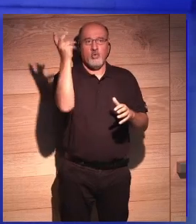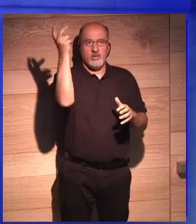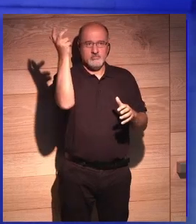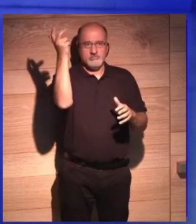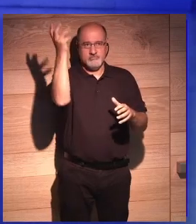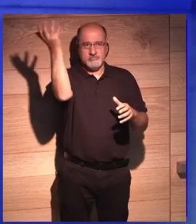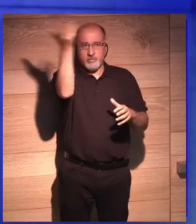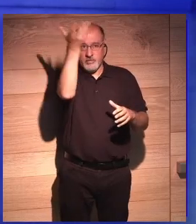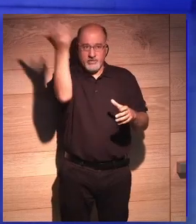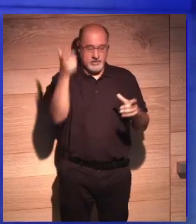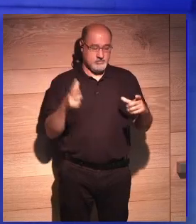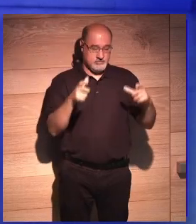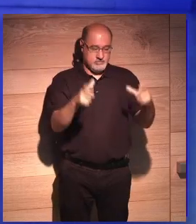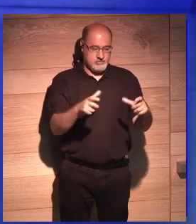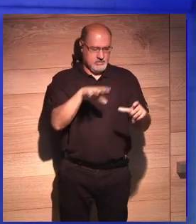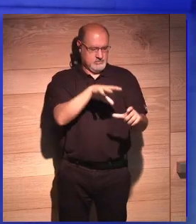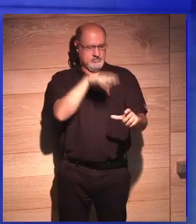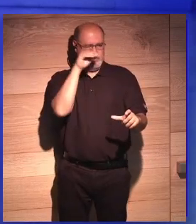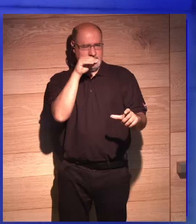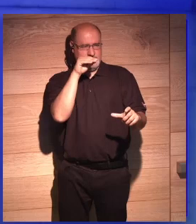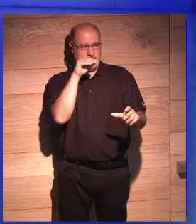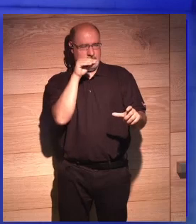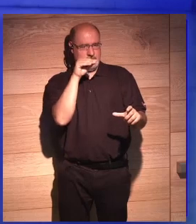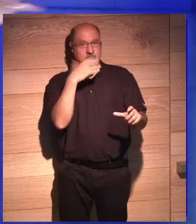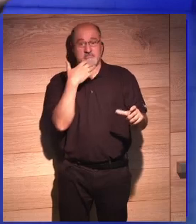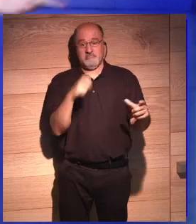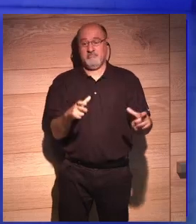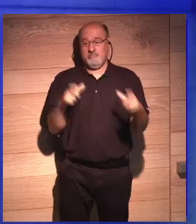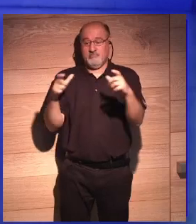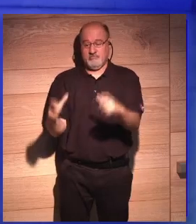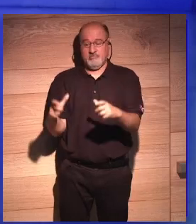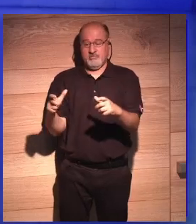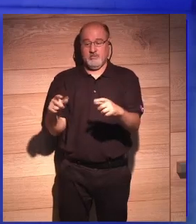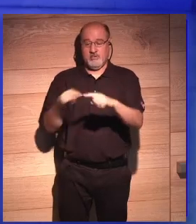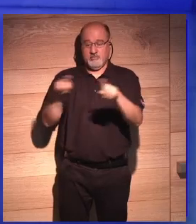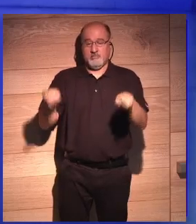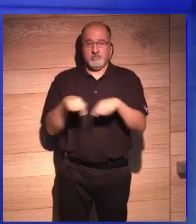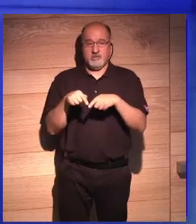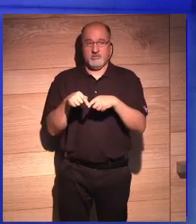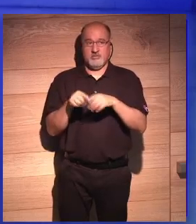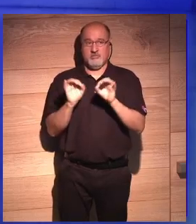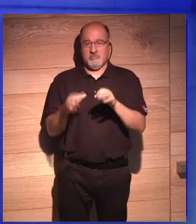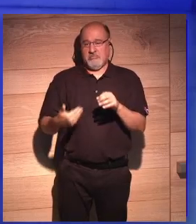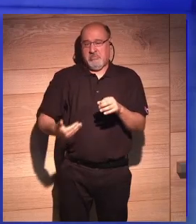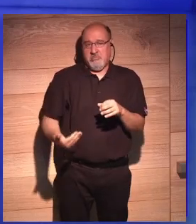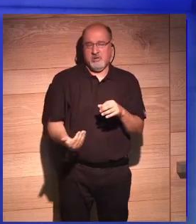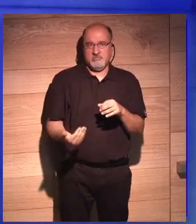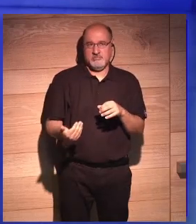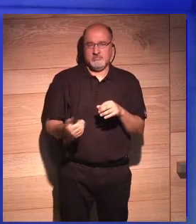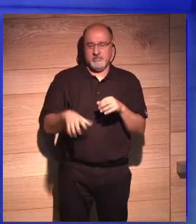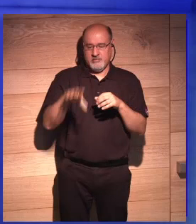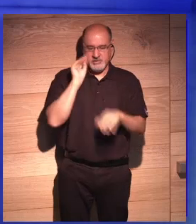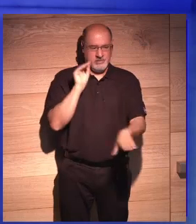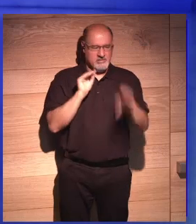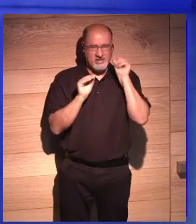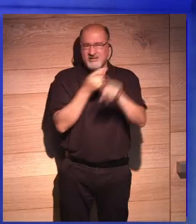totally different. The same food, if it's served on a spiky, kiki plate, is perceived as acidic. And how do we